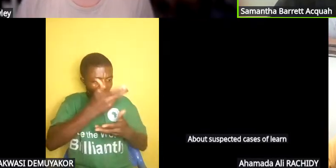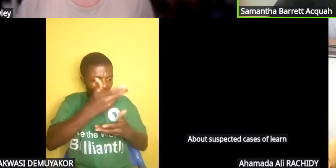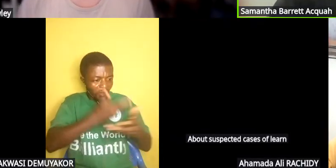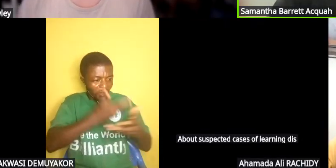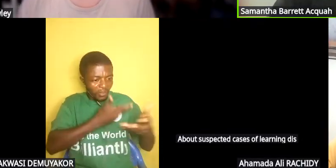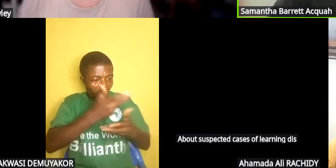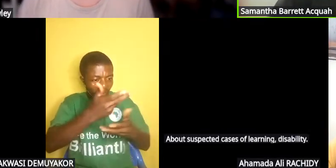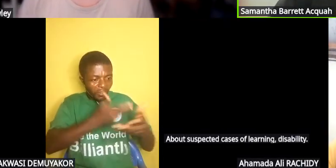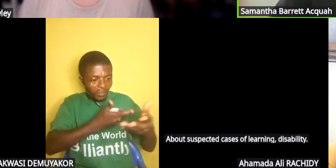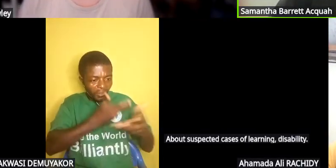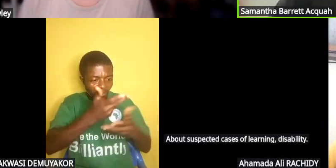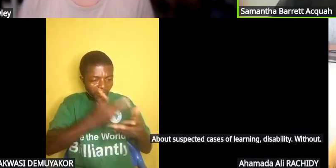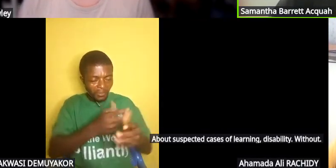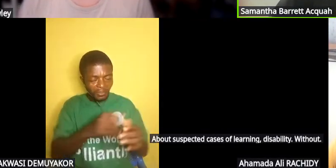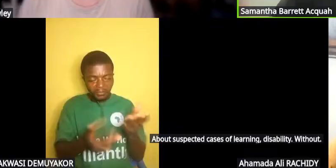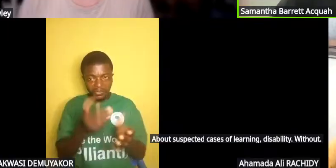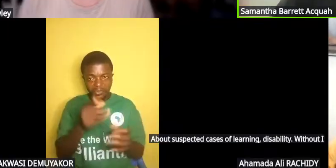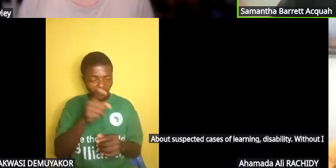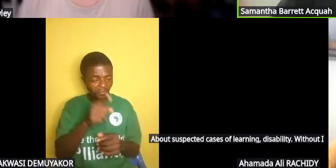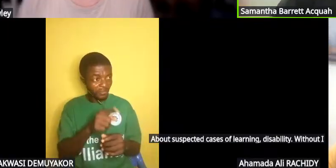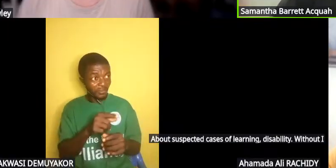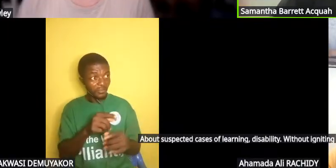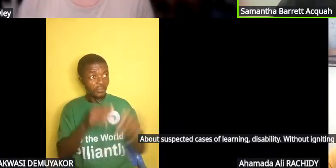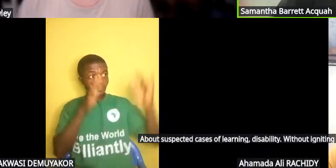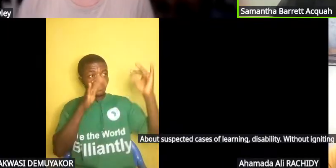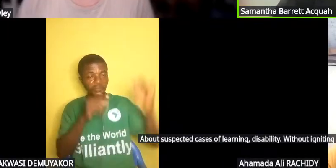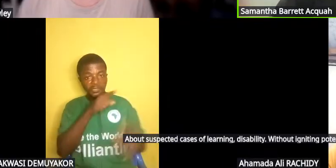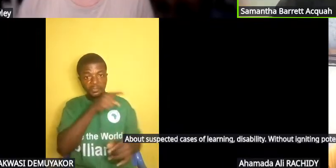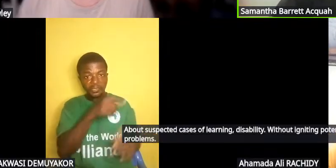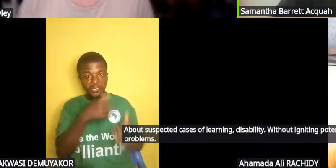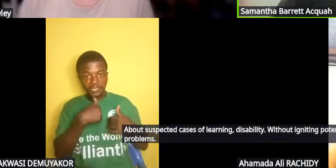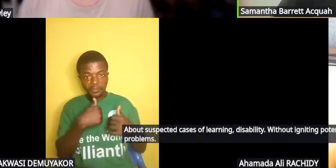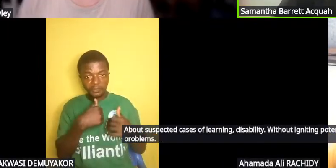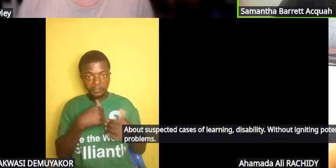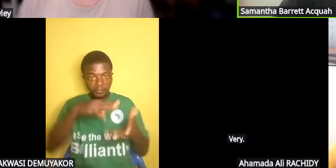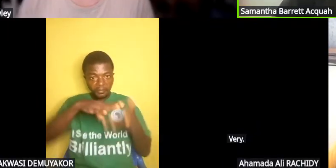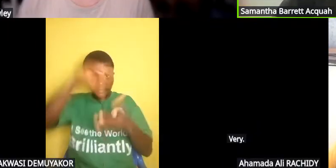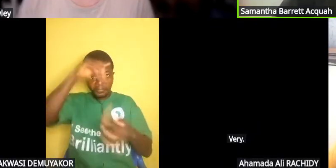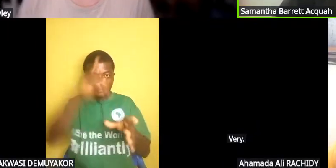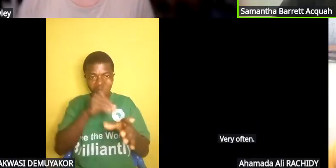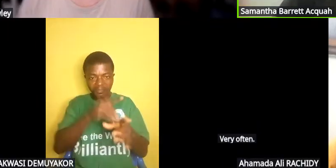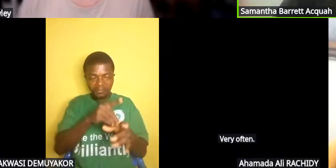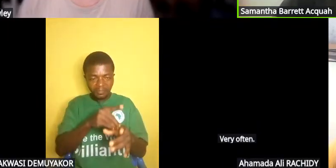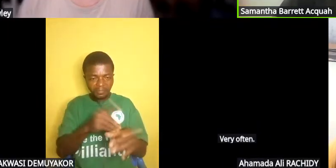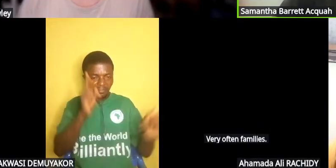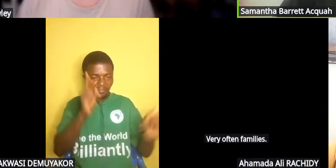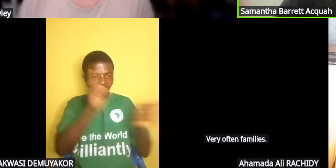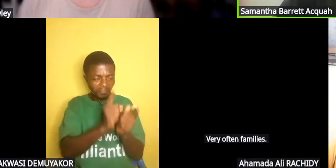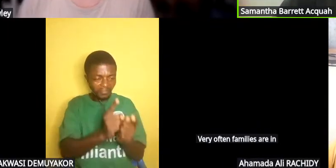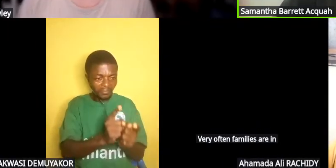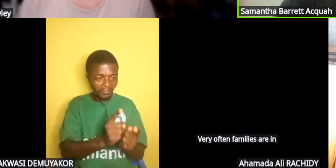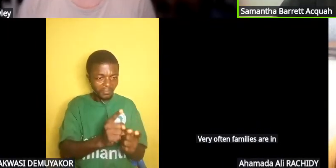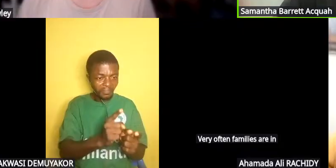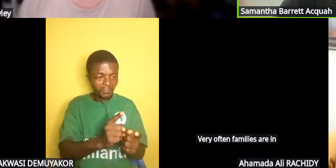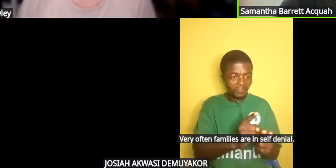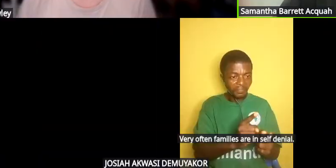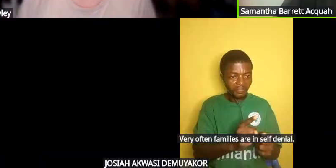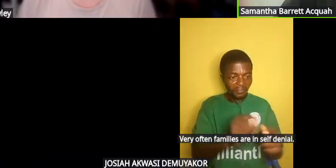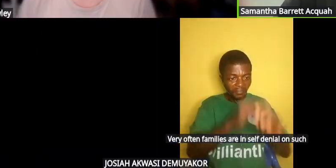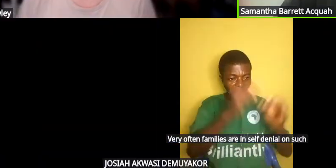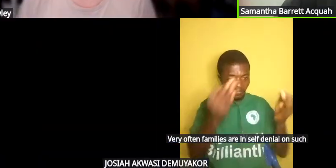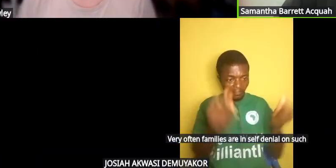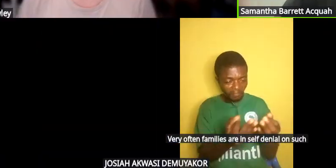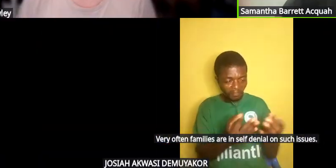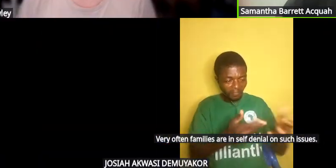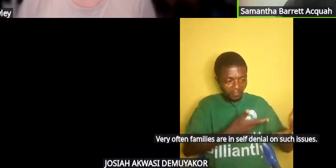disability without igniting potential problems? Very often, families are in self-denial on such